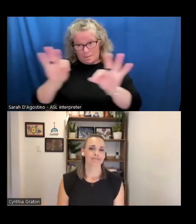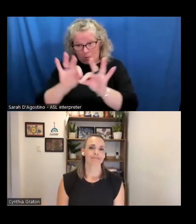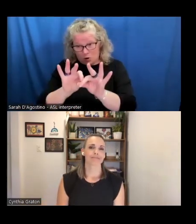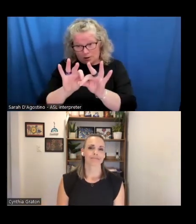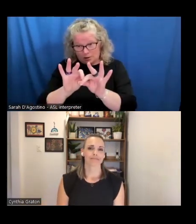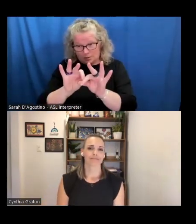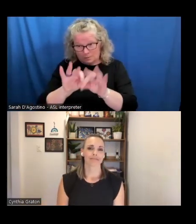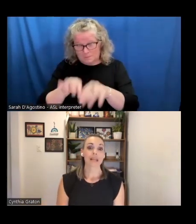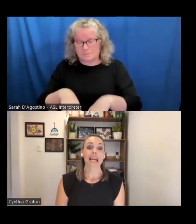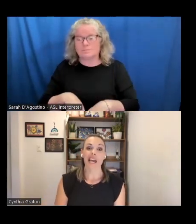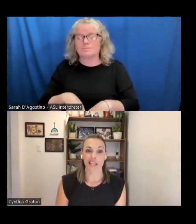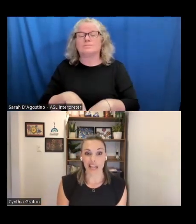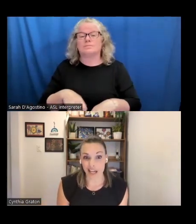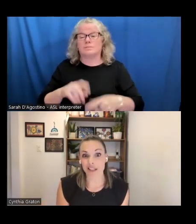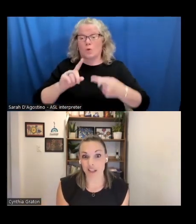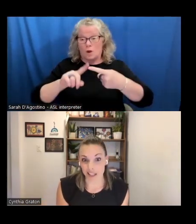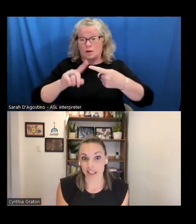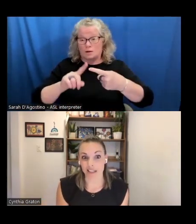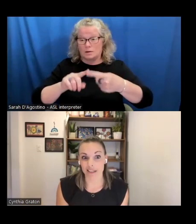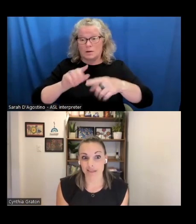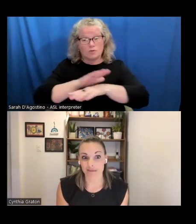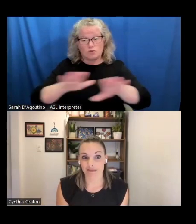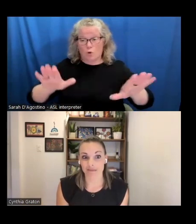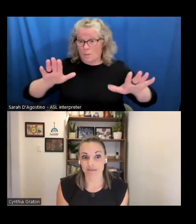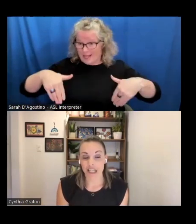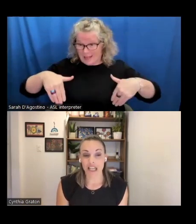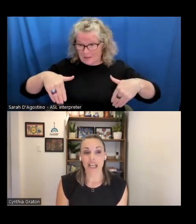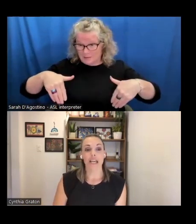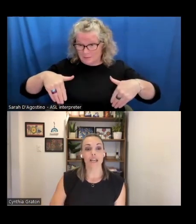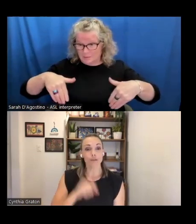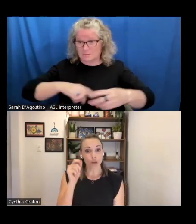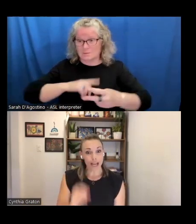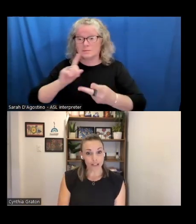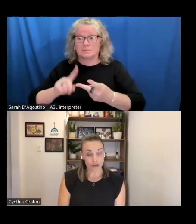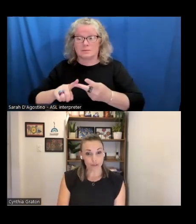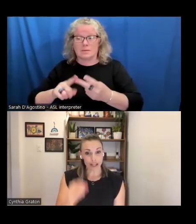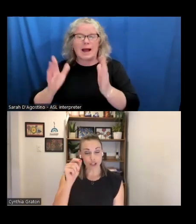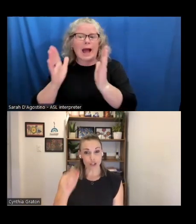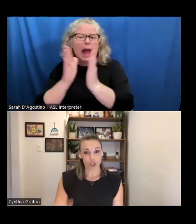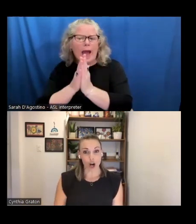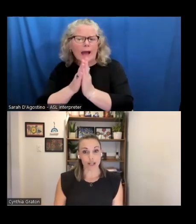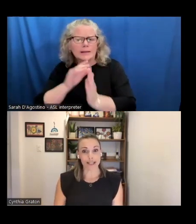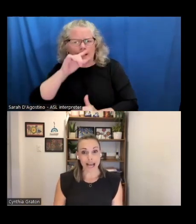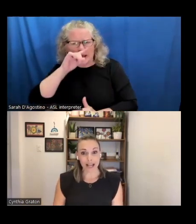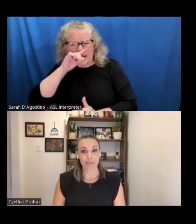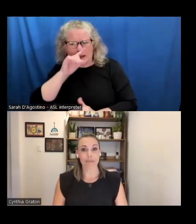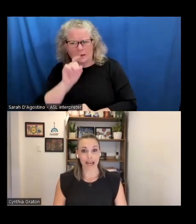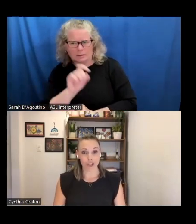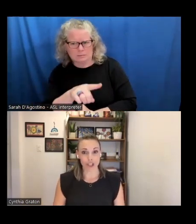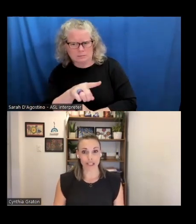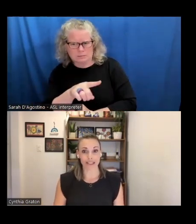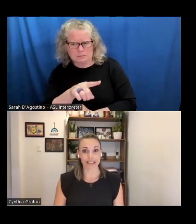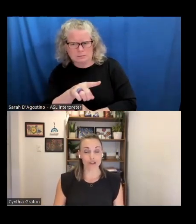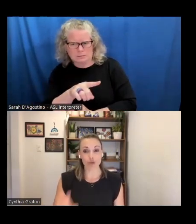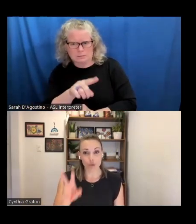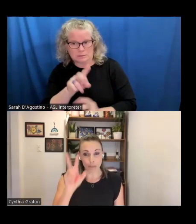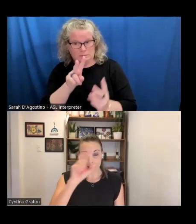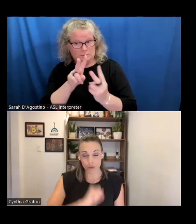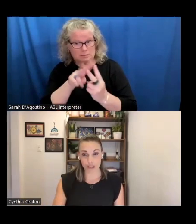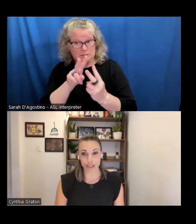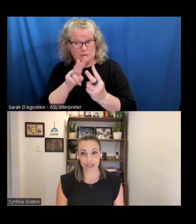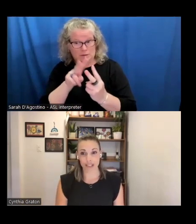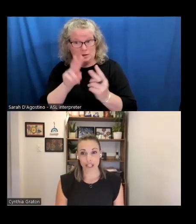late and ask the kid. If your interventions are not matching these